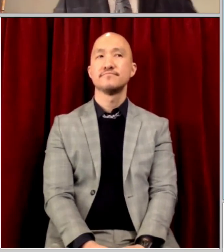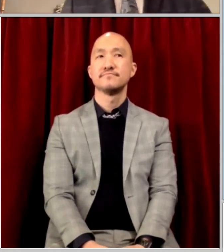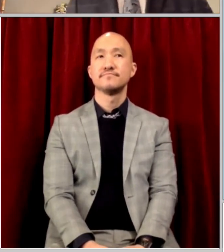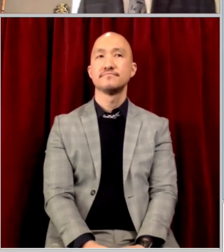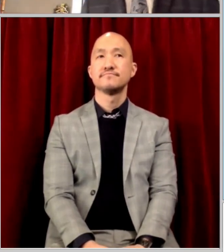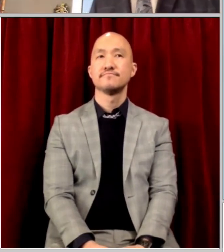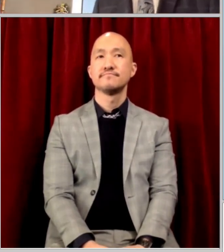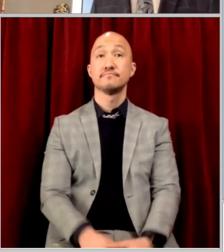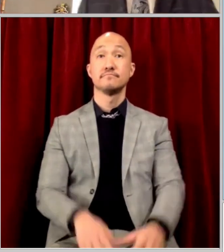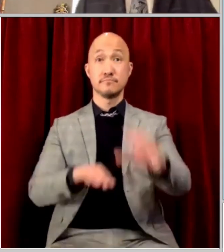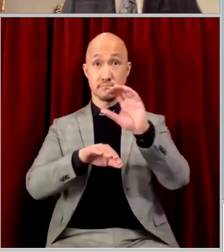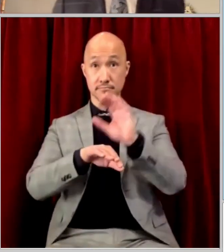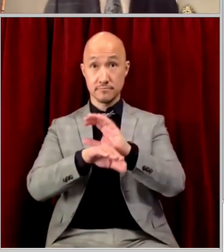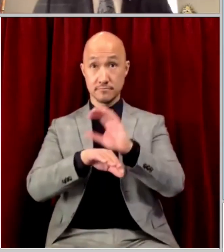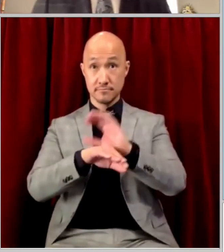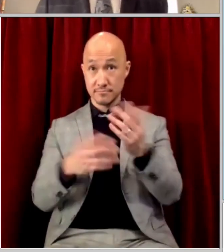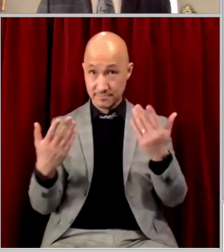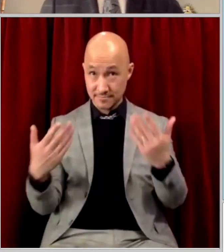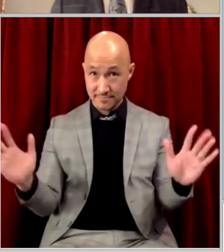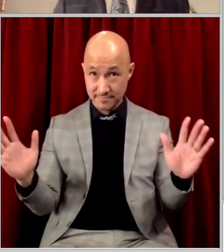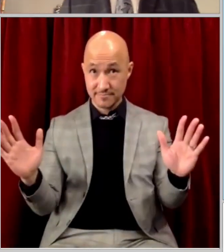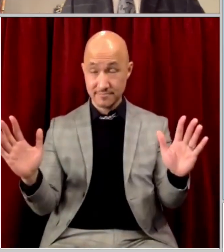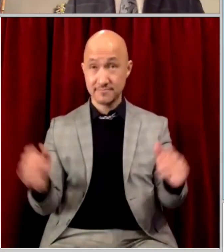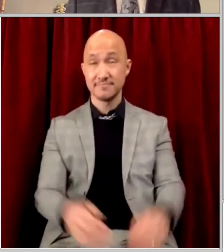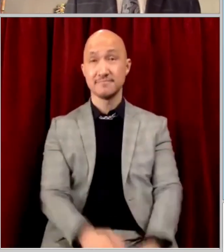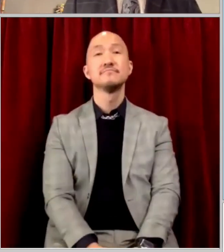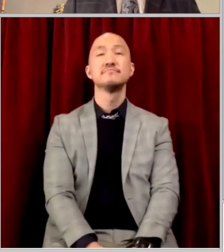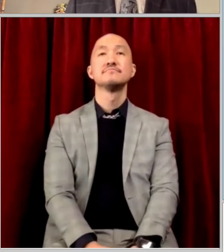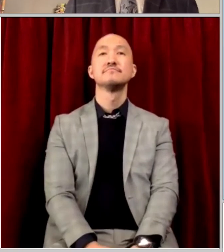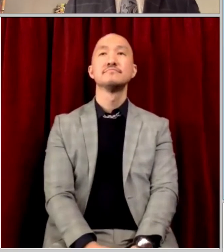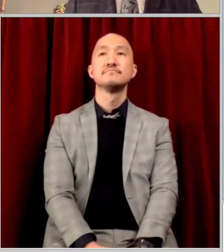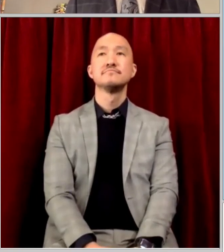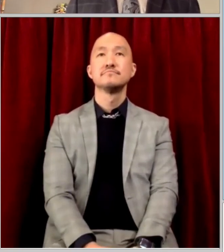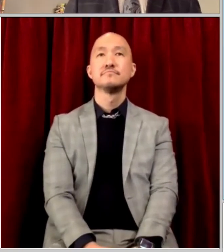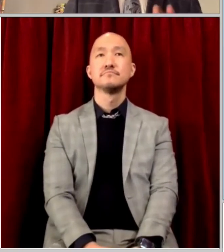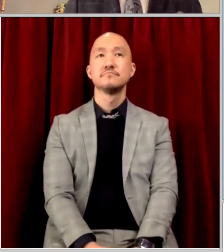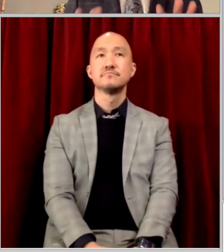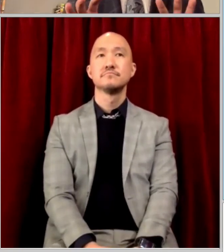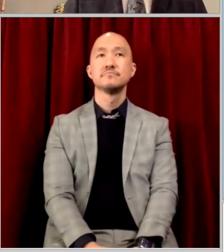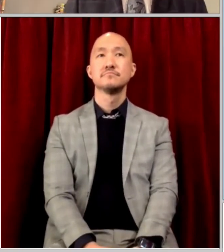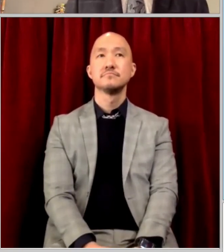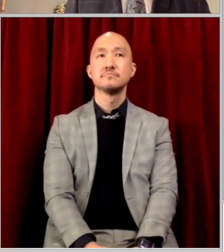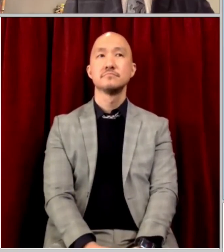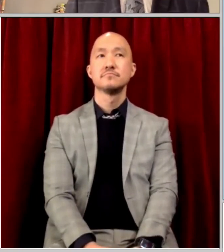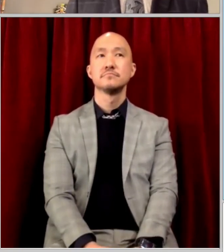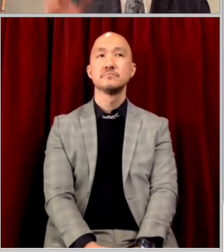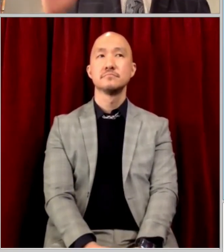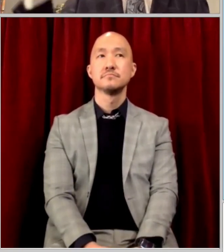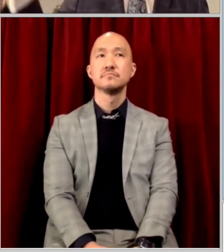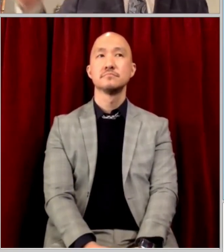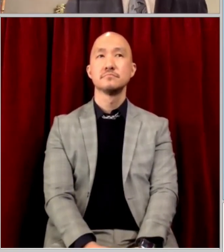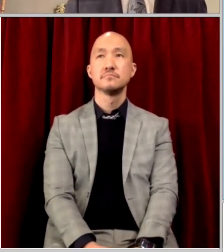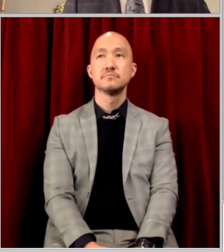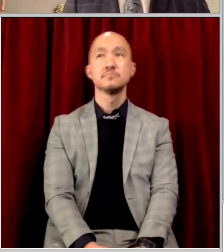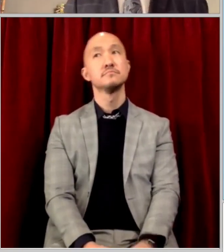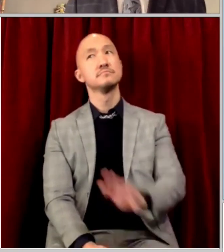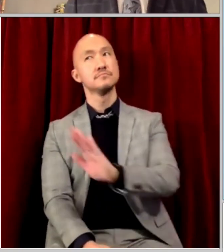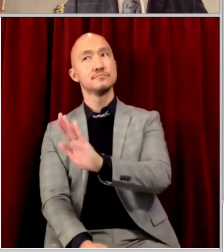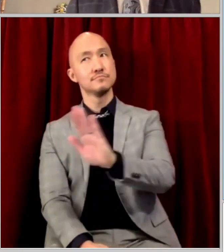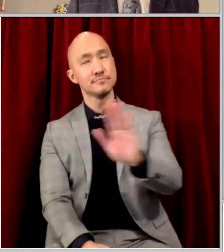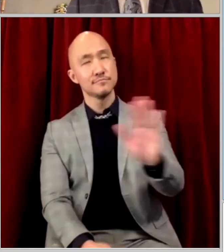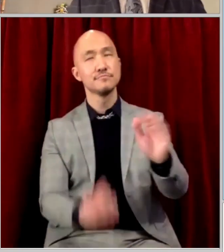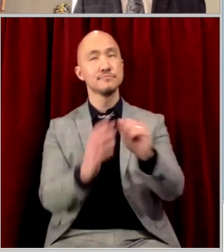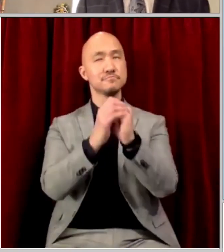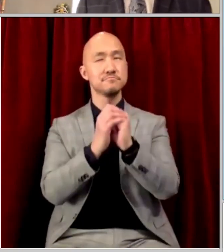This concludes our worship service here in the building and online. However, it does not end our worship outside of the building. So